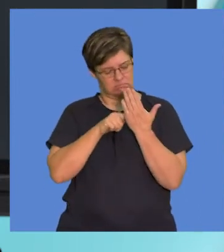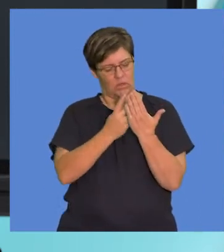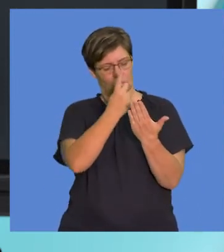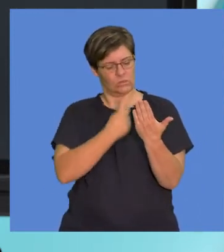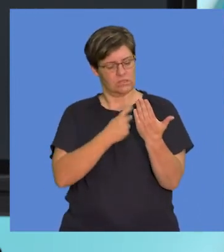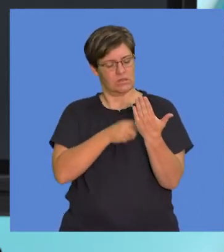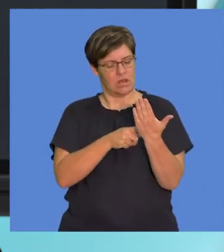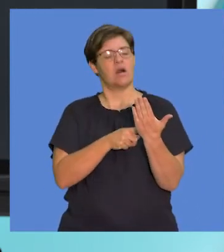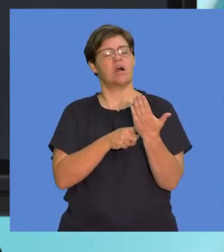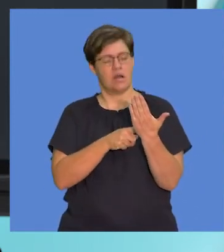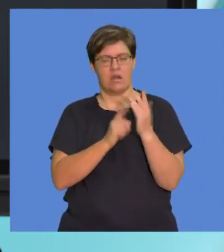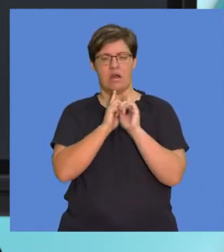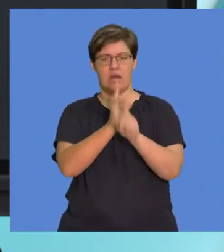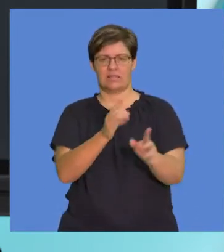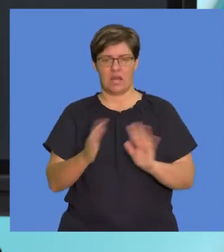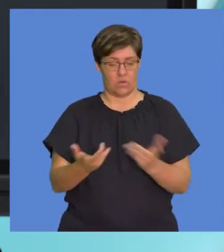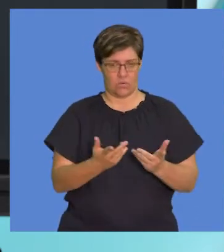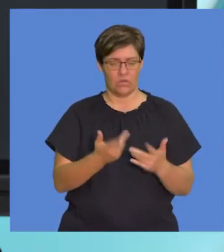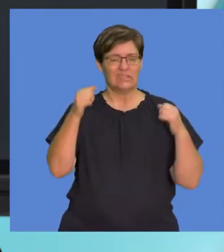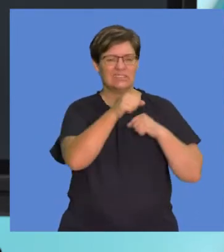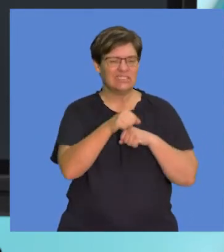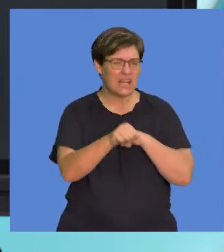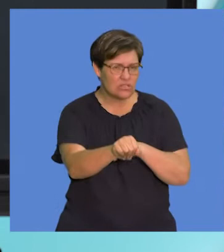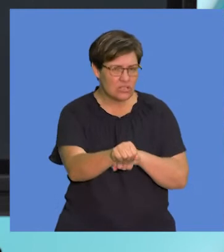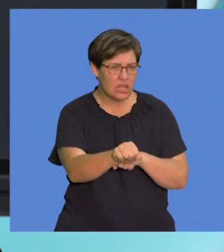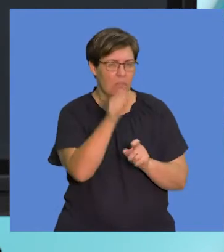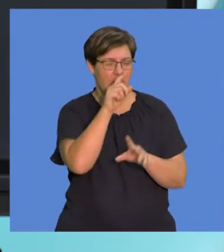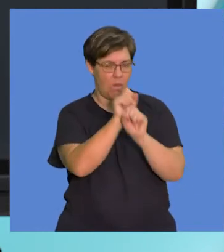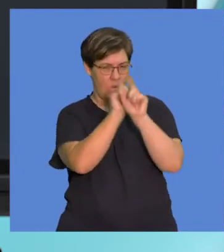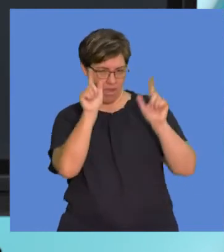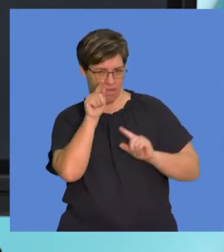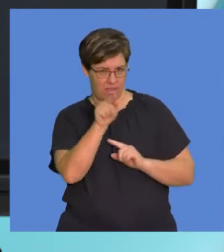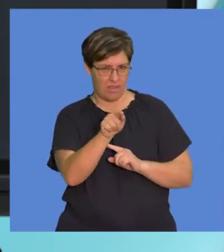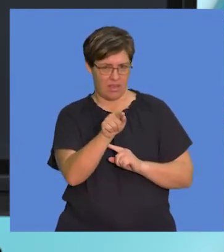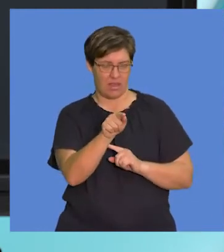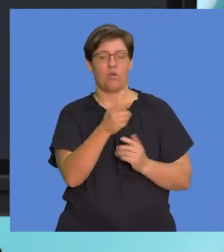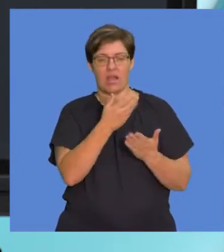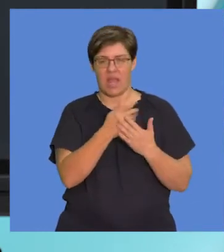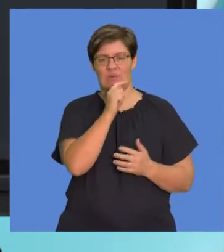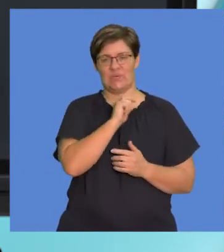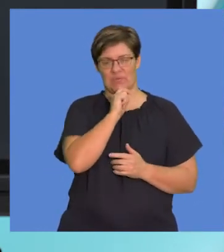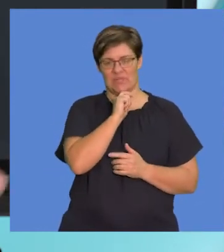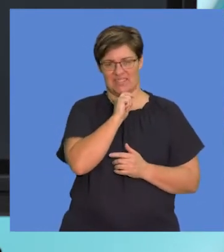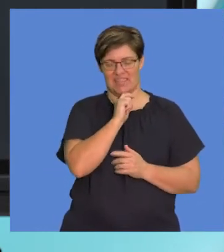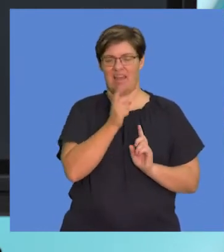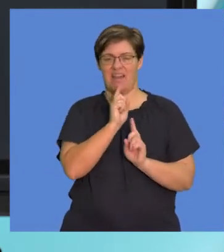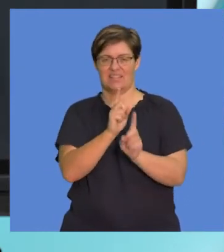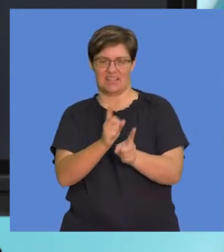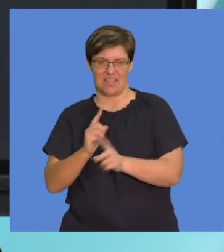also, share some of the strategies, that one may actually make use of in terms